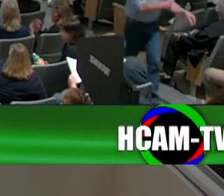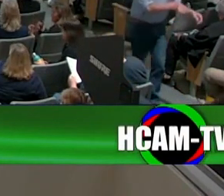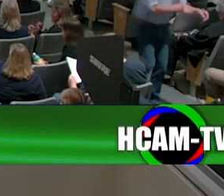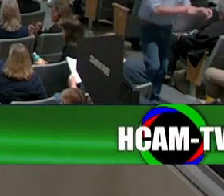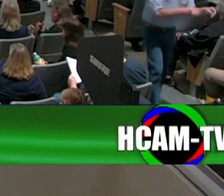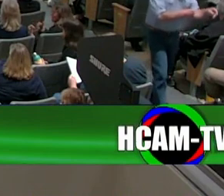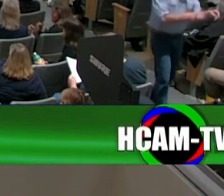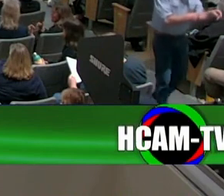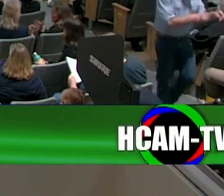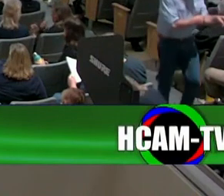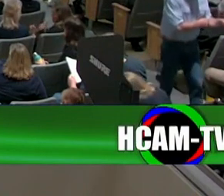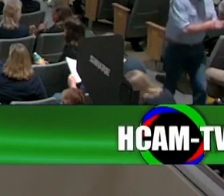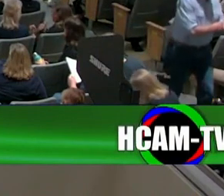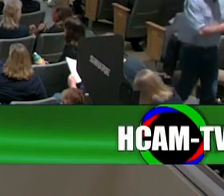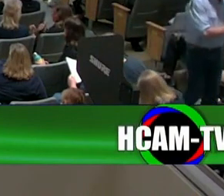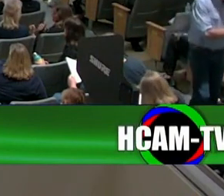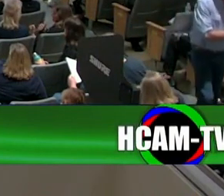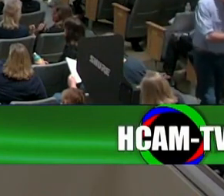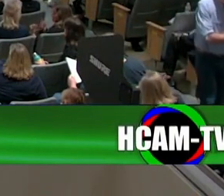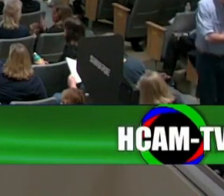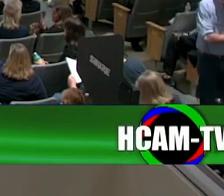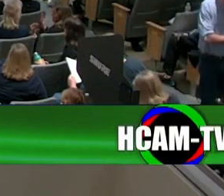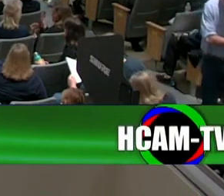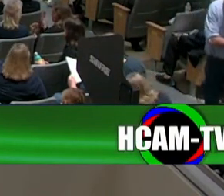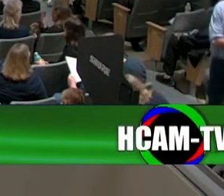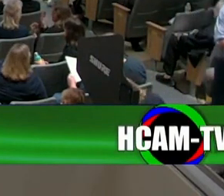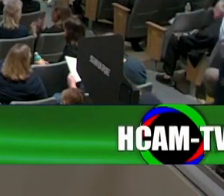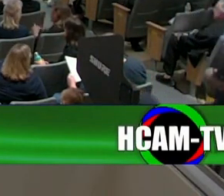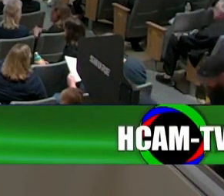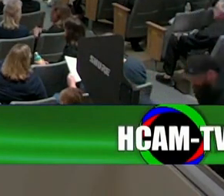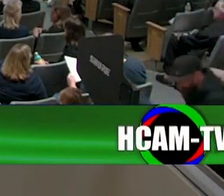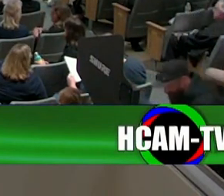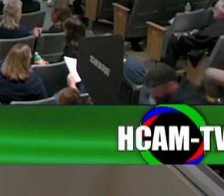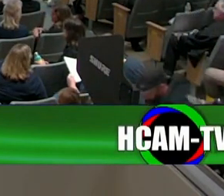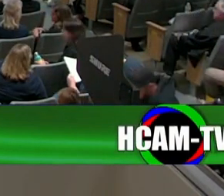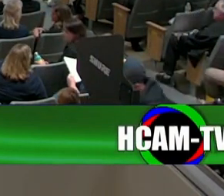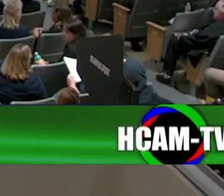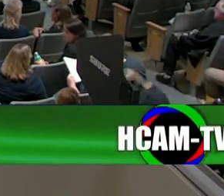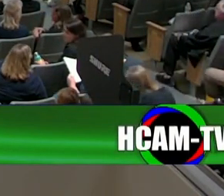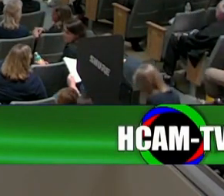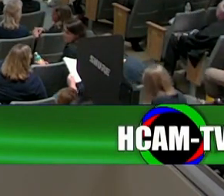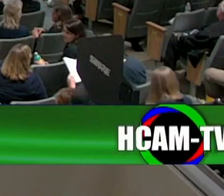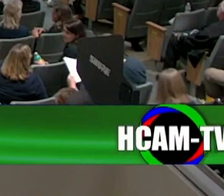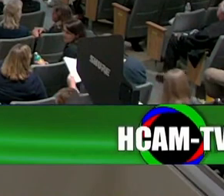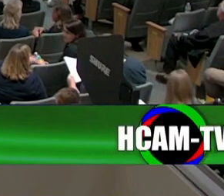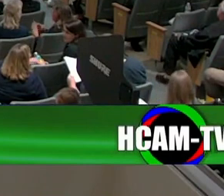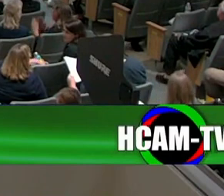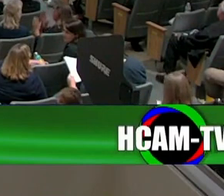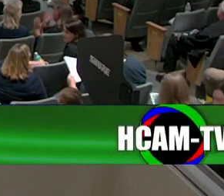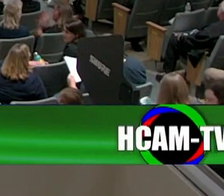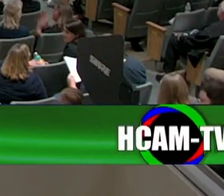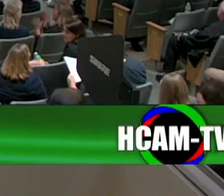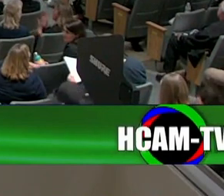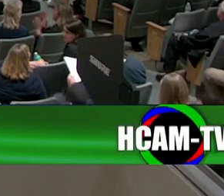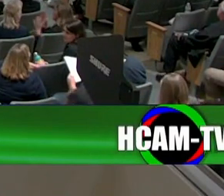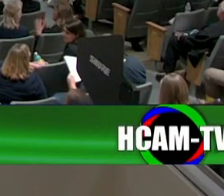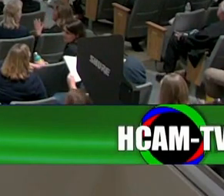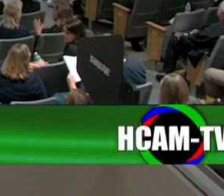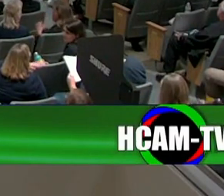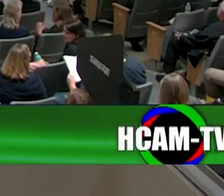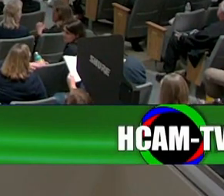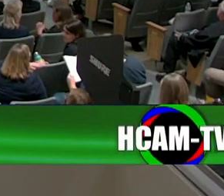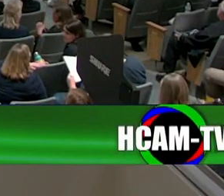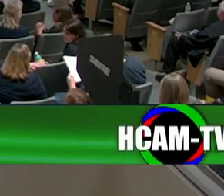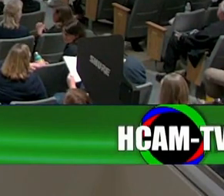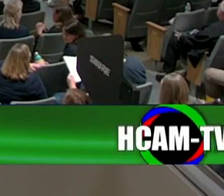are you ready okay okay folks it's great to see so many people here tonight we're going to